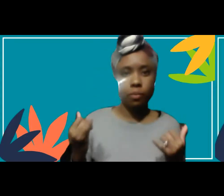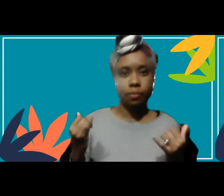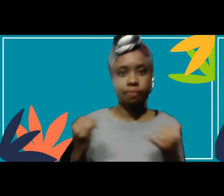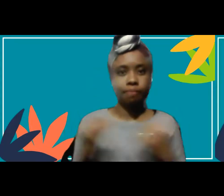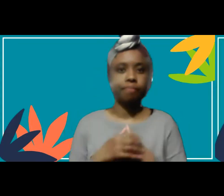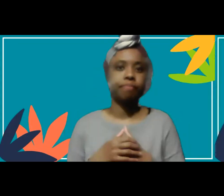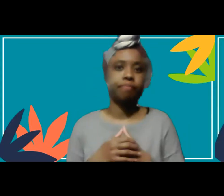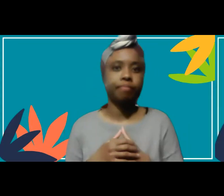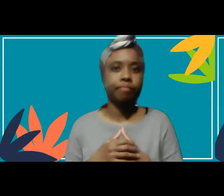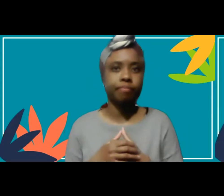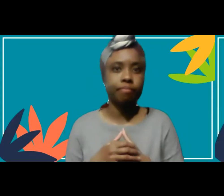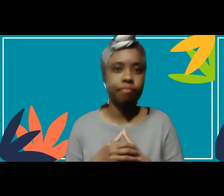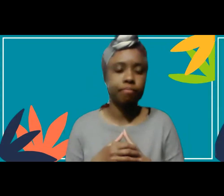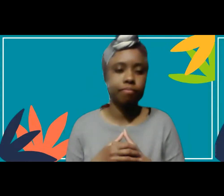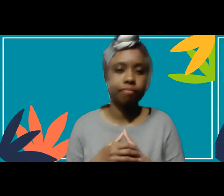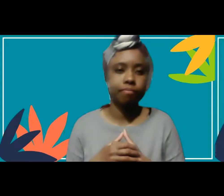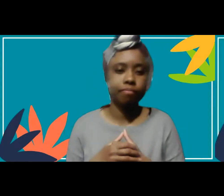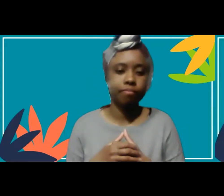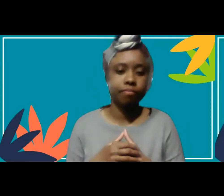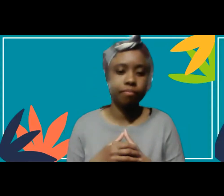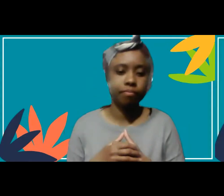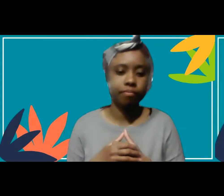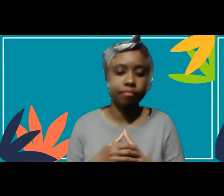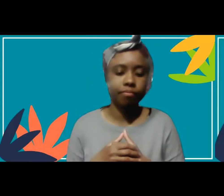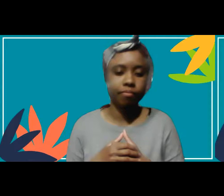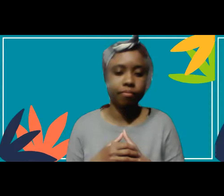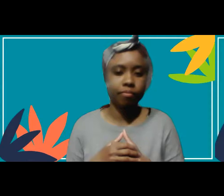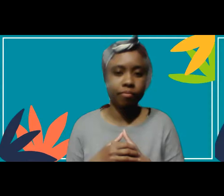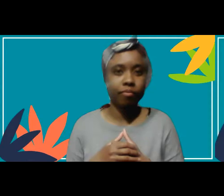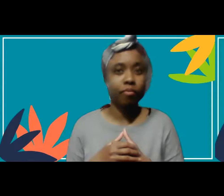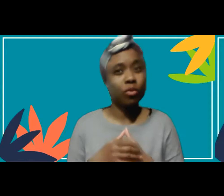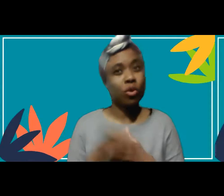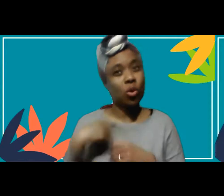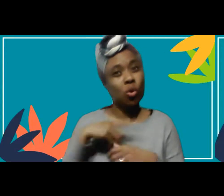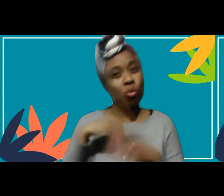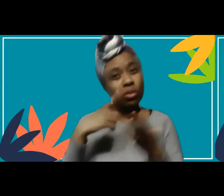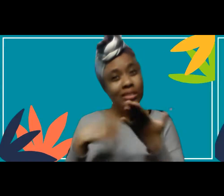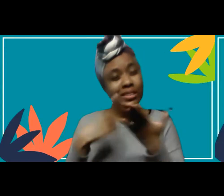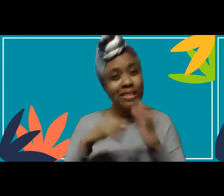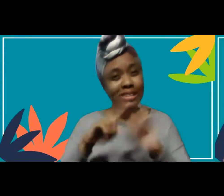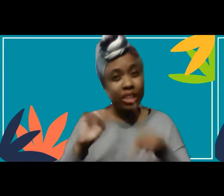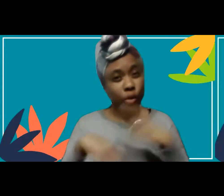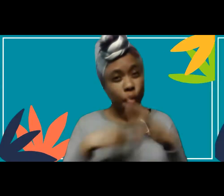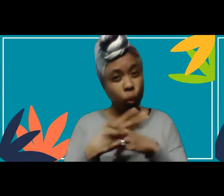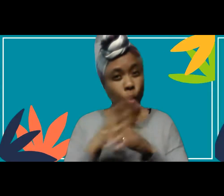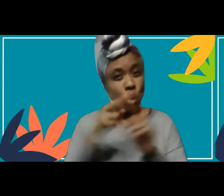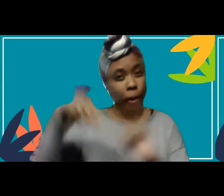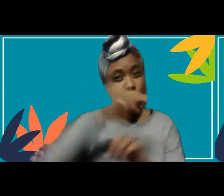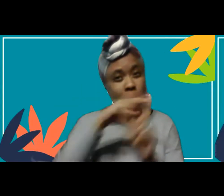So I think that, we just have to recognize that we're talking about very different worldviews, and the one that we're working